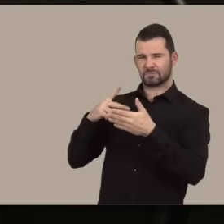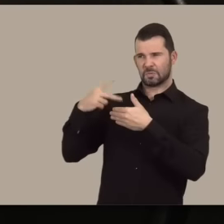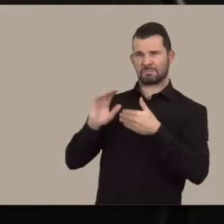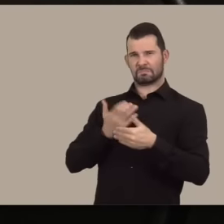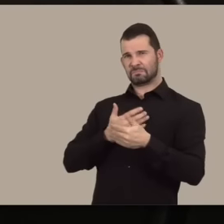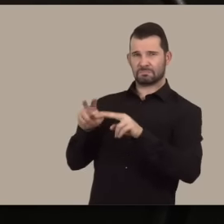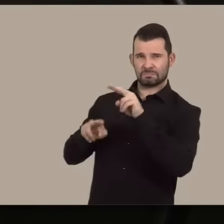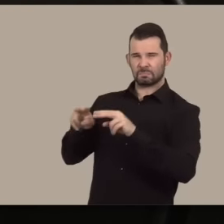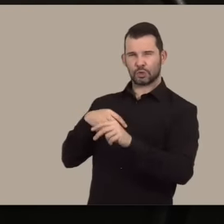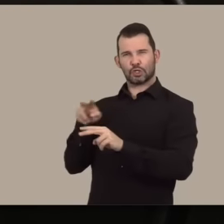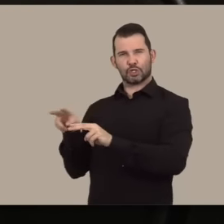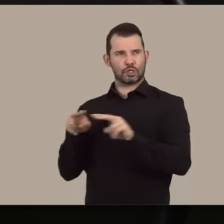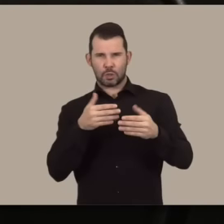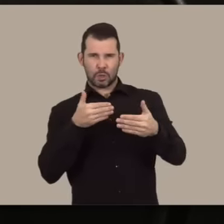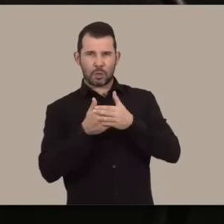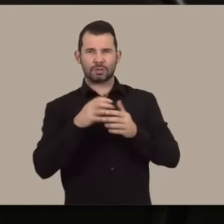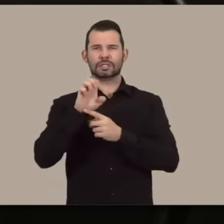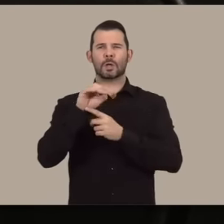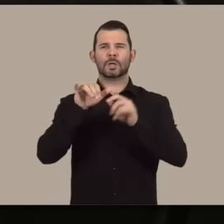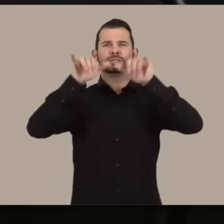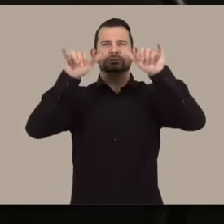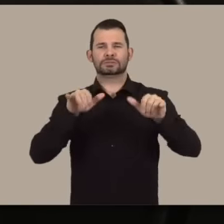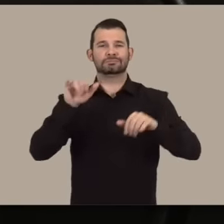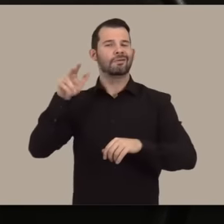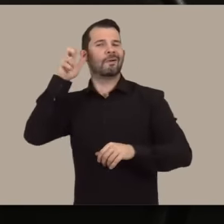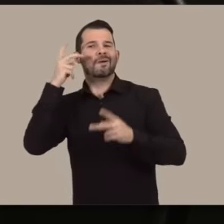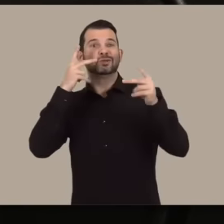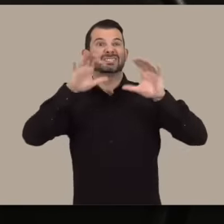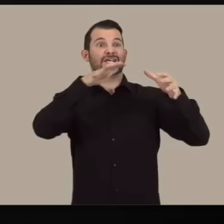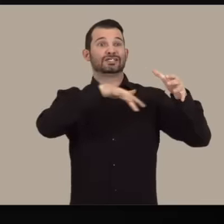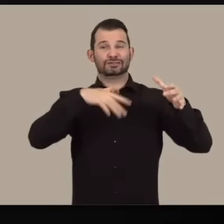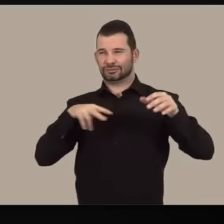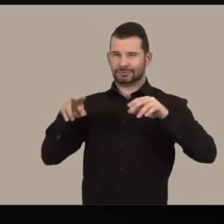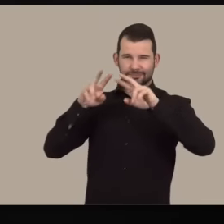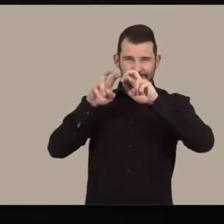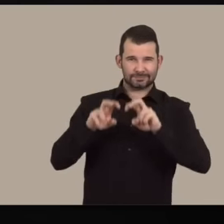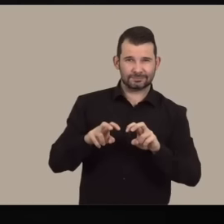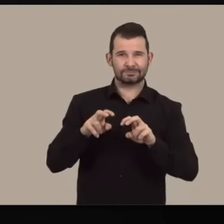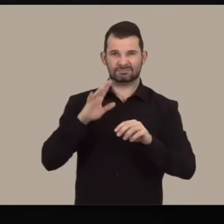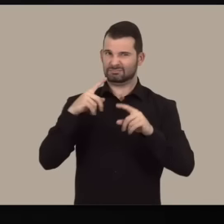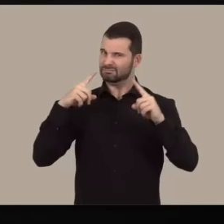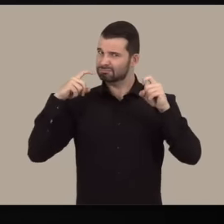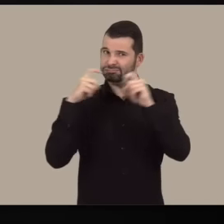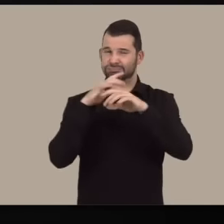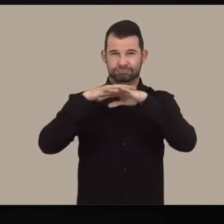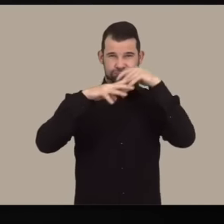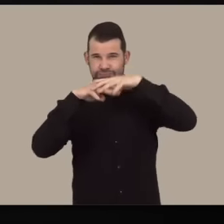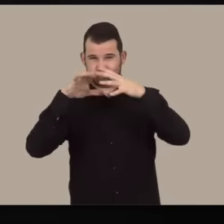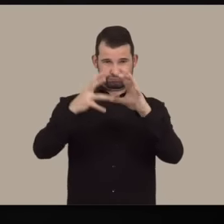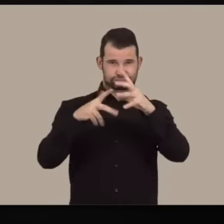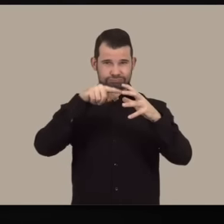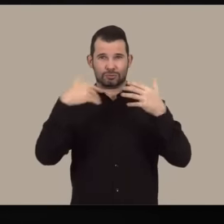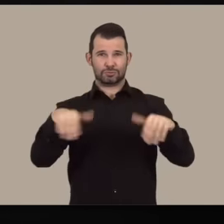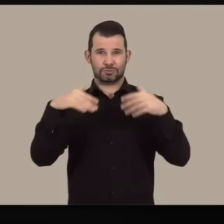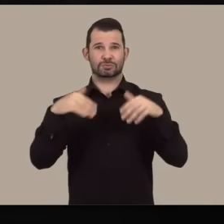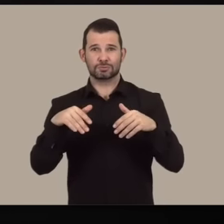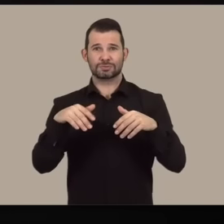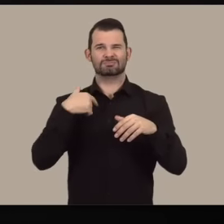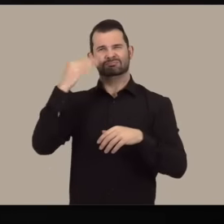began examining our programs, we looked closely at the ecosystem of the audiovisual sector. It is complex